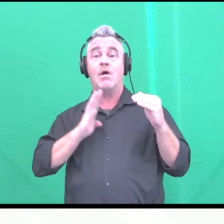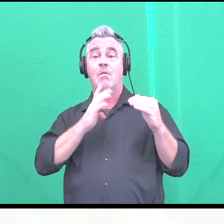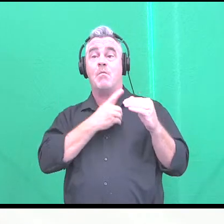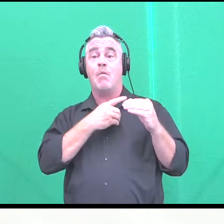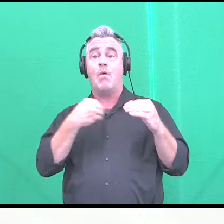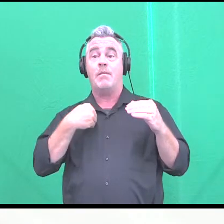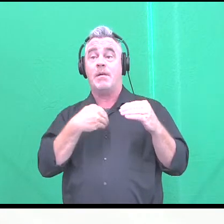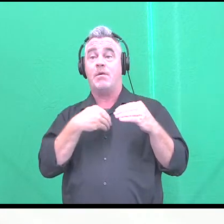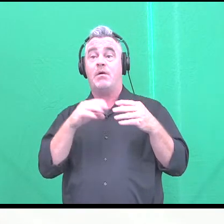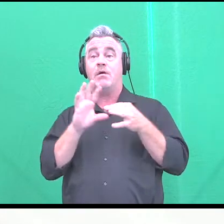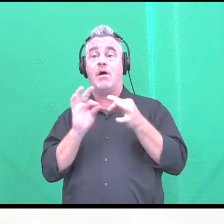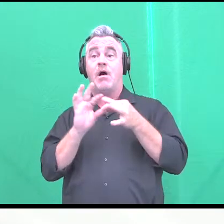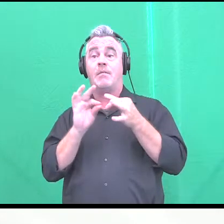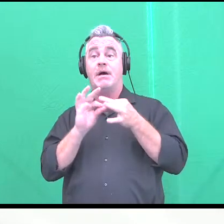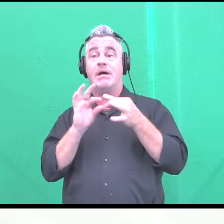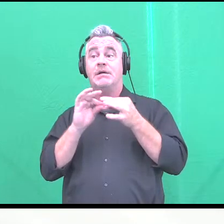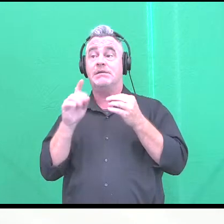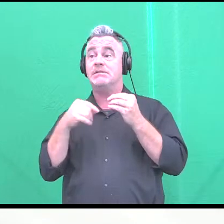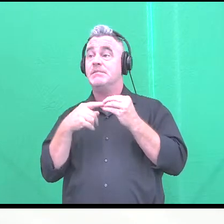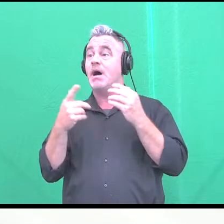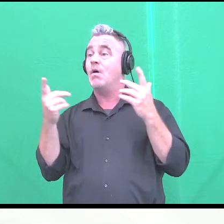comments. And